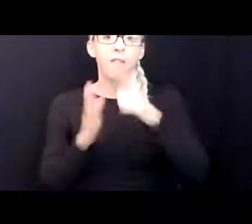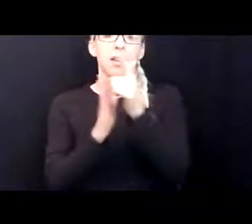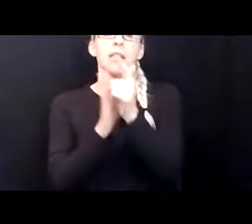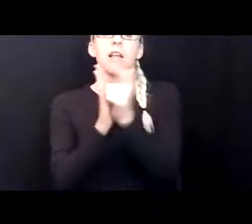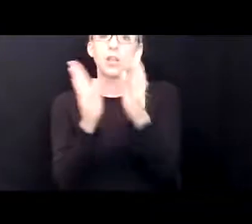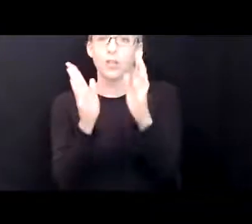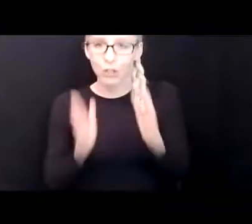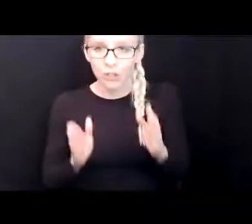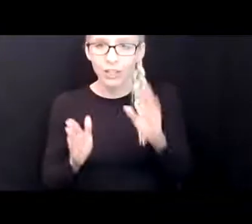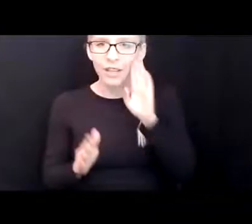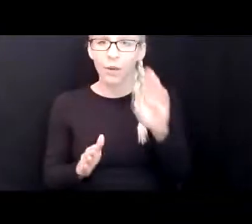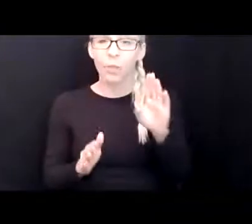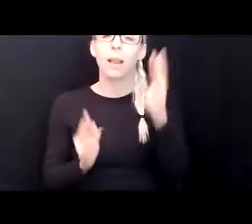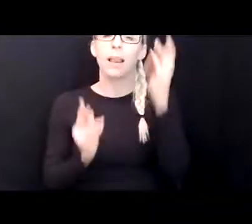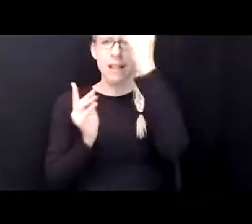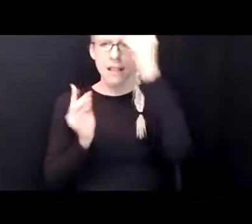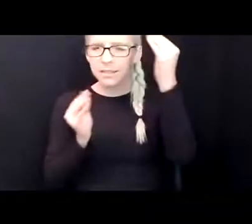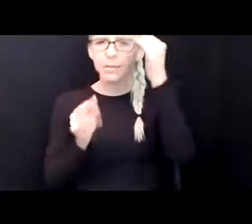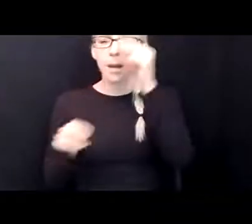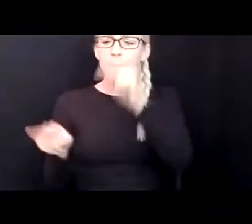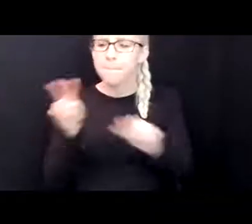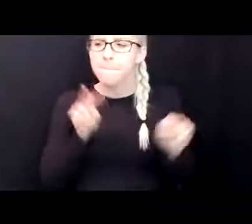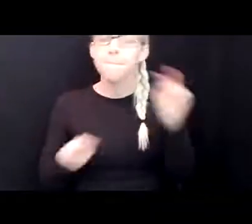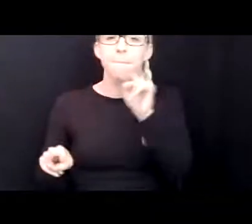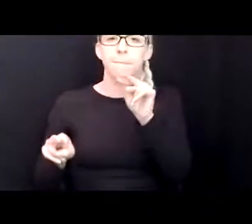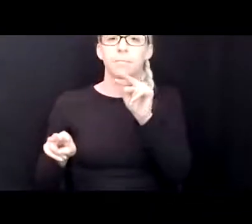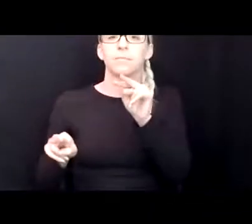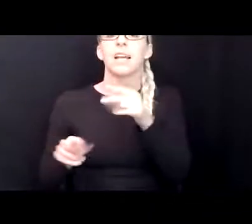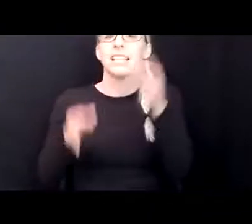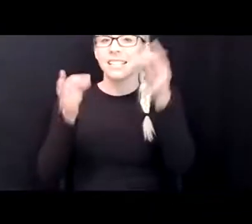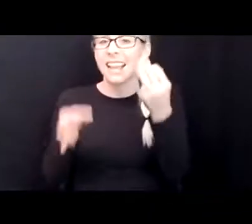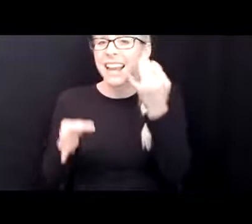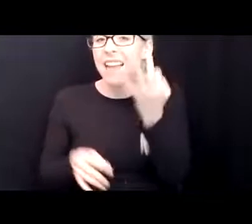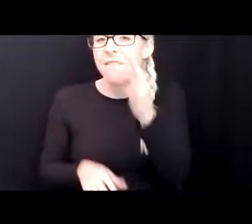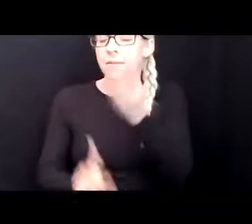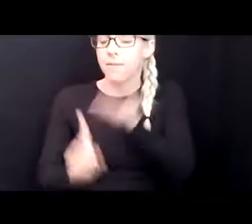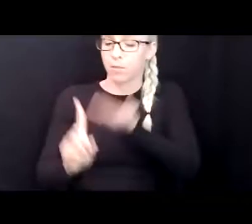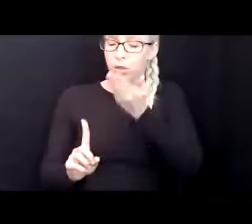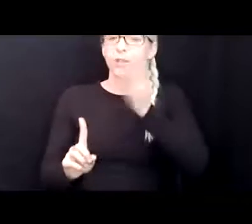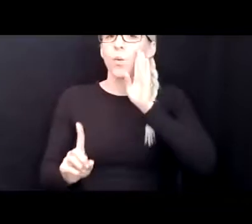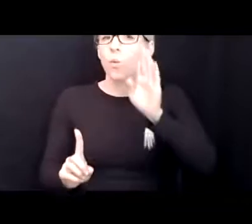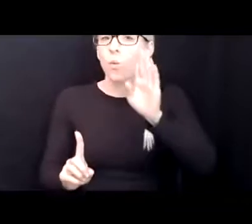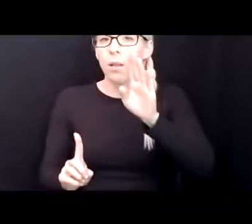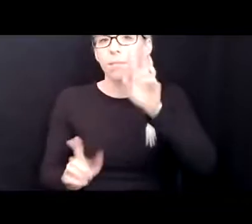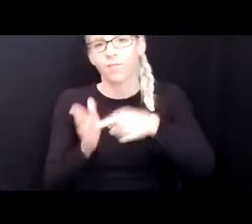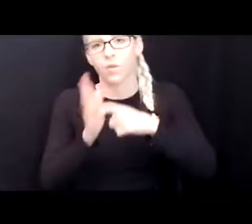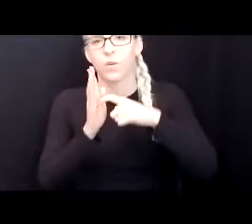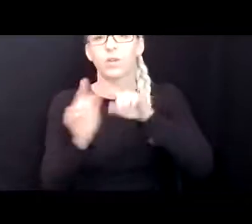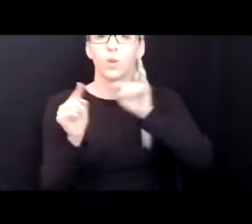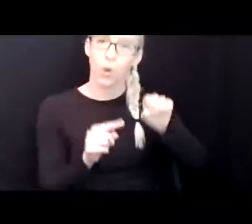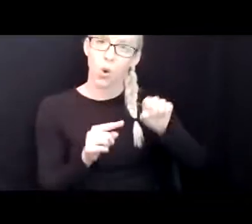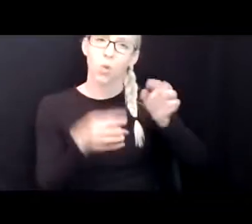making the determination on whether or not the person has to attend the hearing. They have a right to attend the hearing. They certainly can